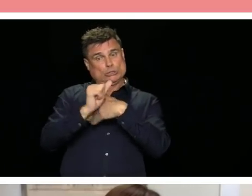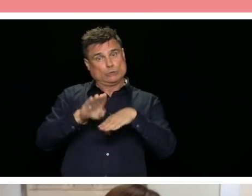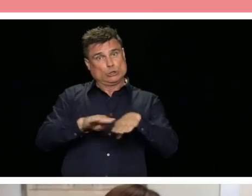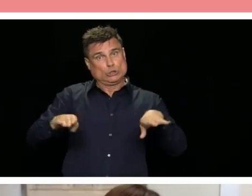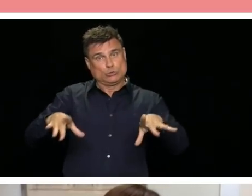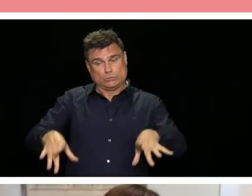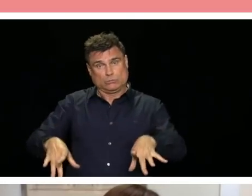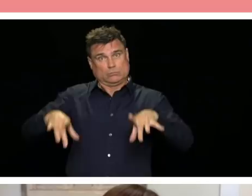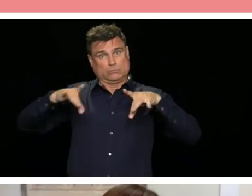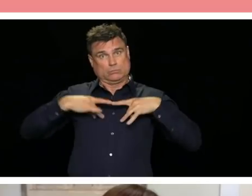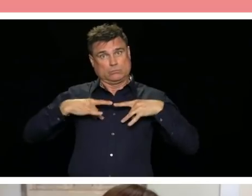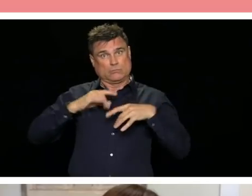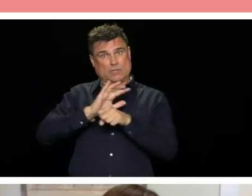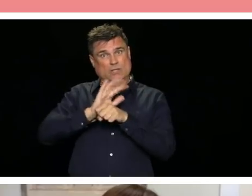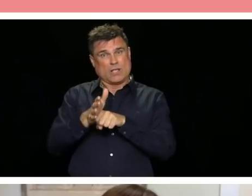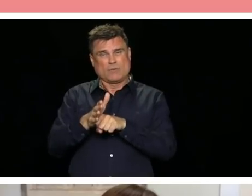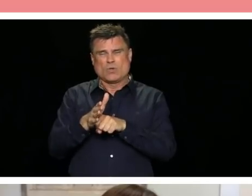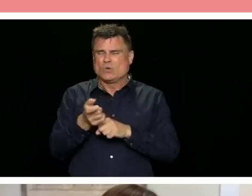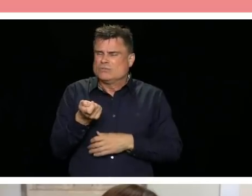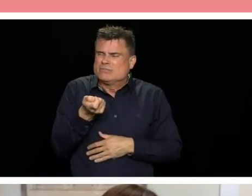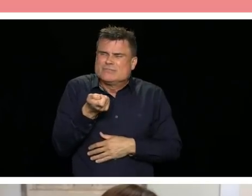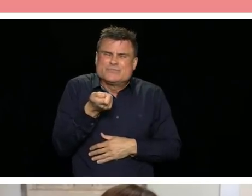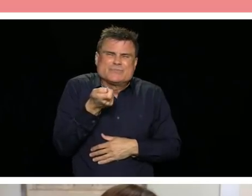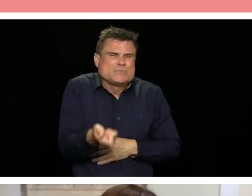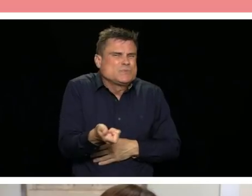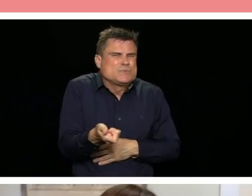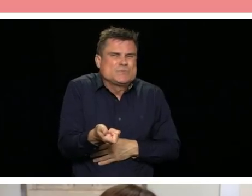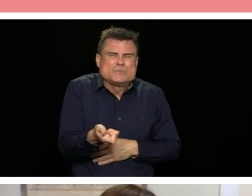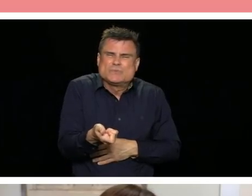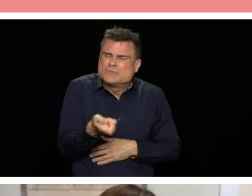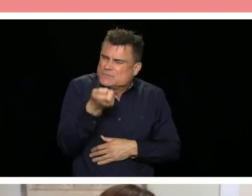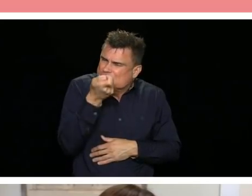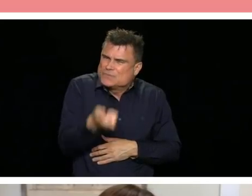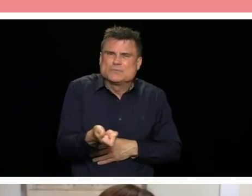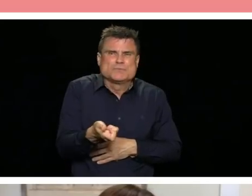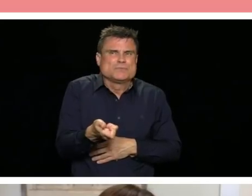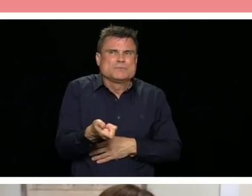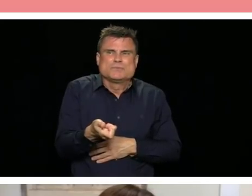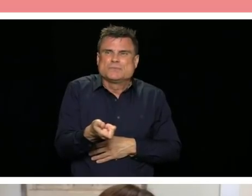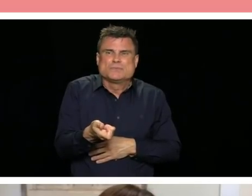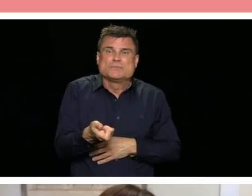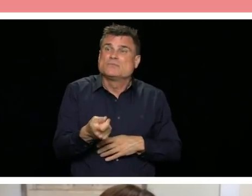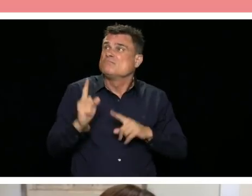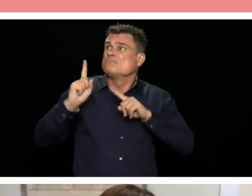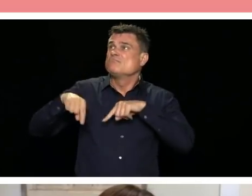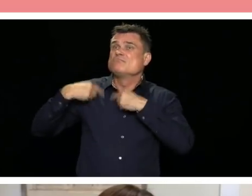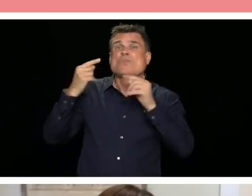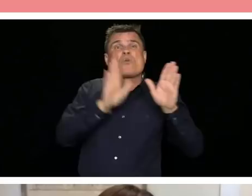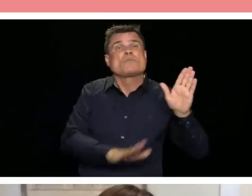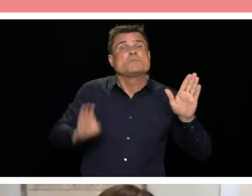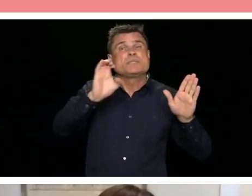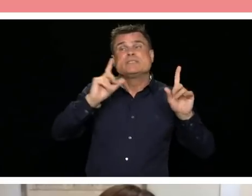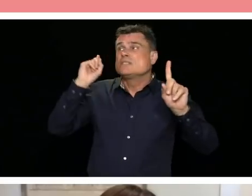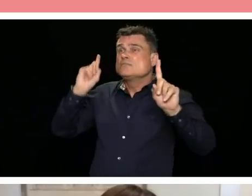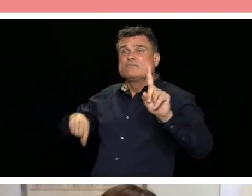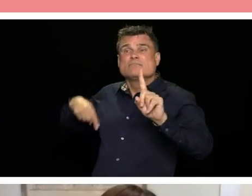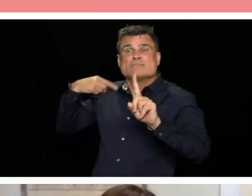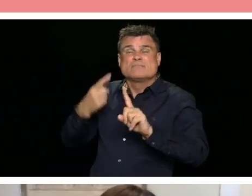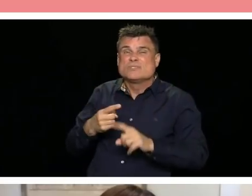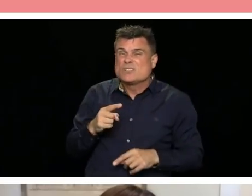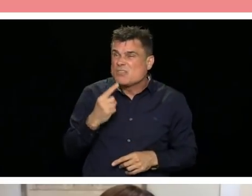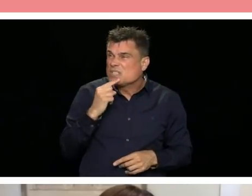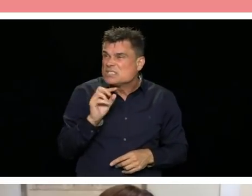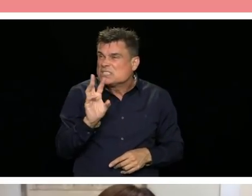seven children in the whole province who are happily recovering very well with very mild